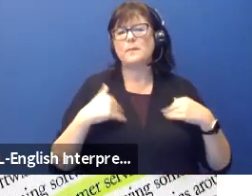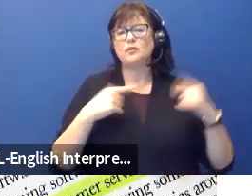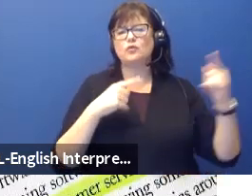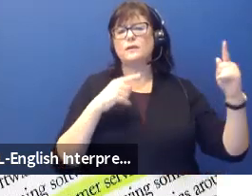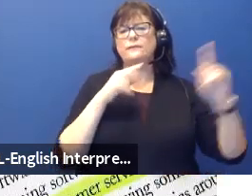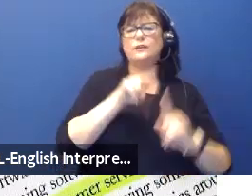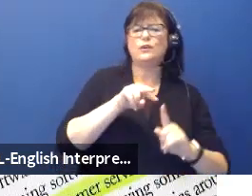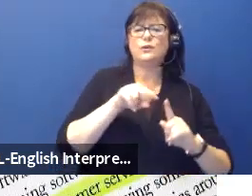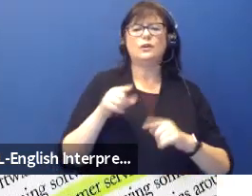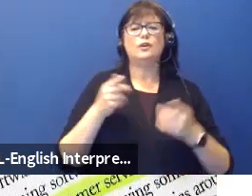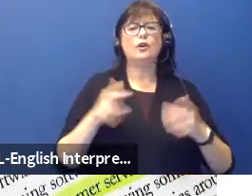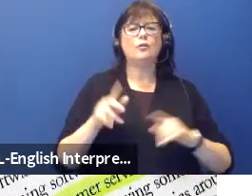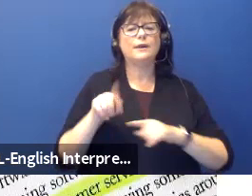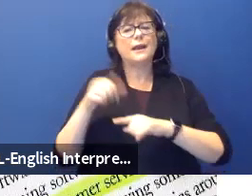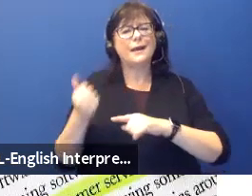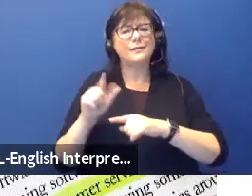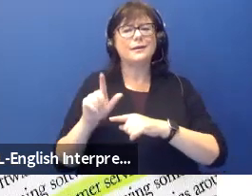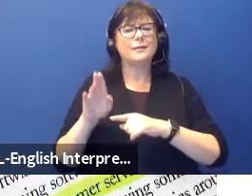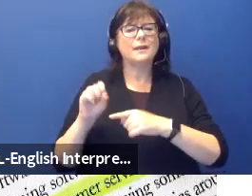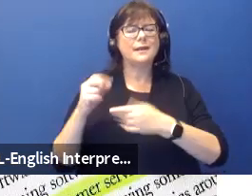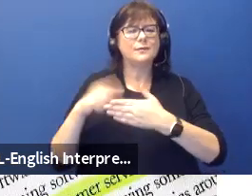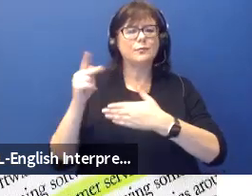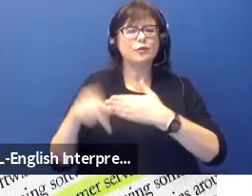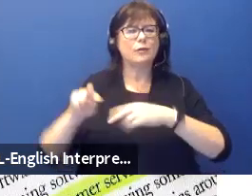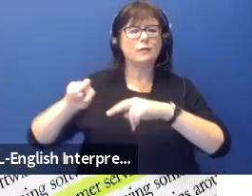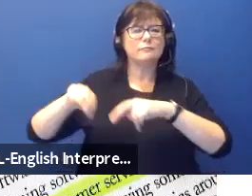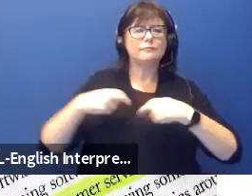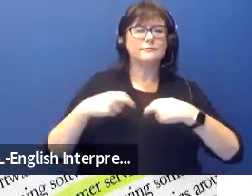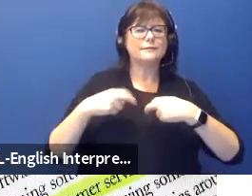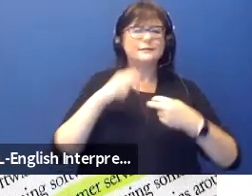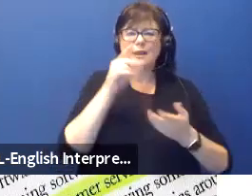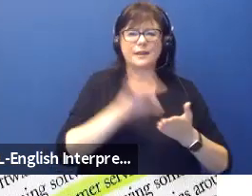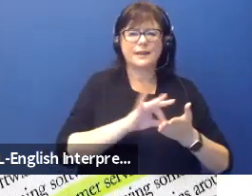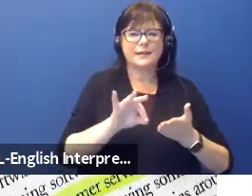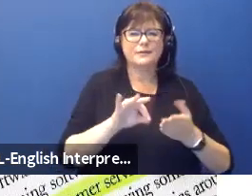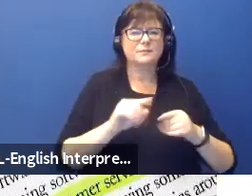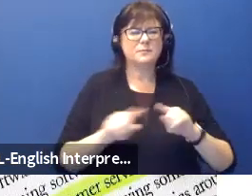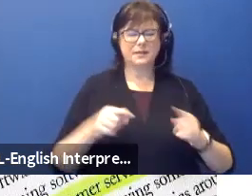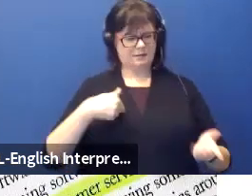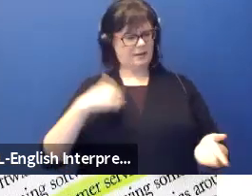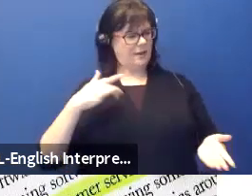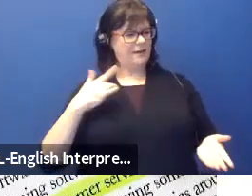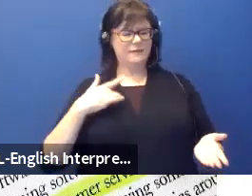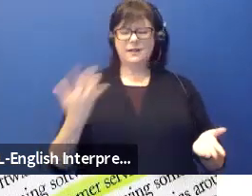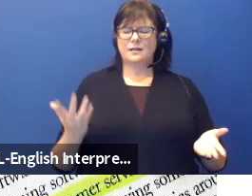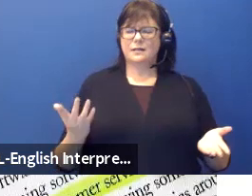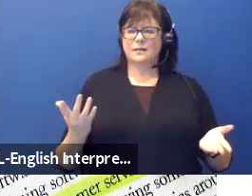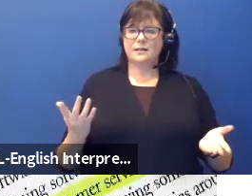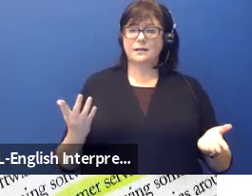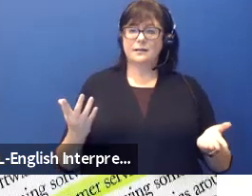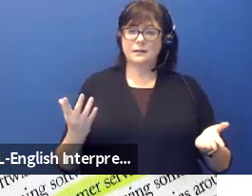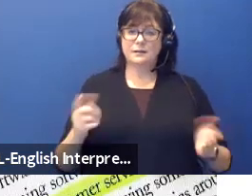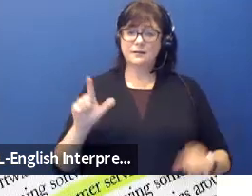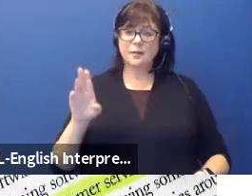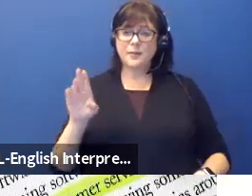know, in my little editorial comment, which I'll try not to make too many of today, I feel like if we're getting referrals in from our